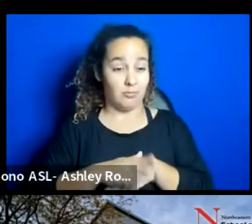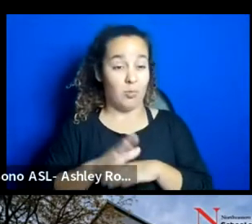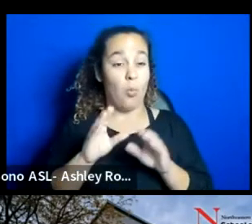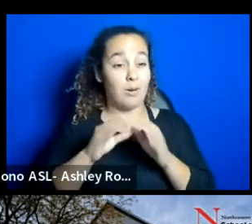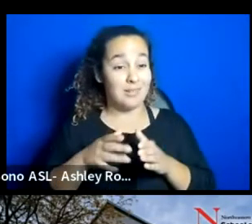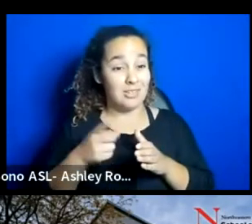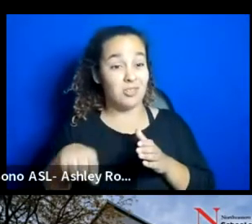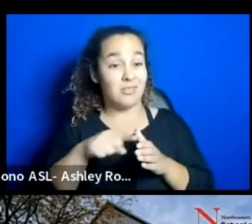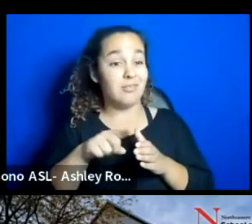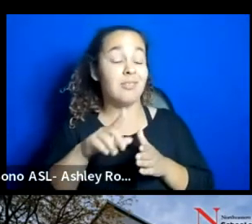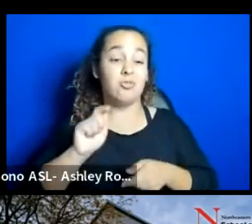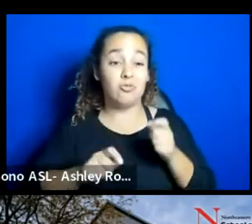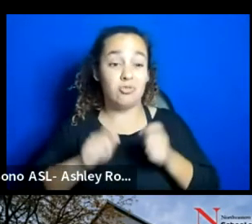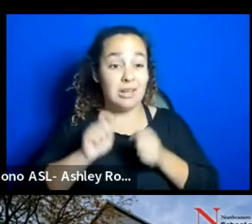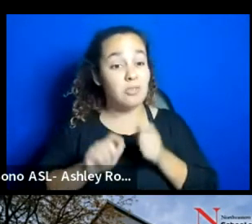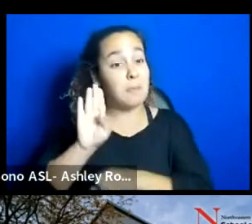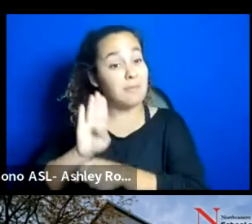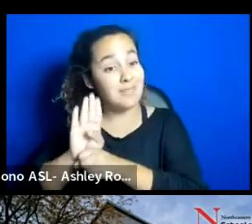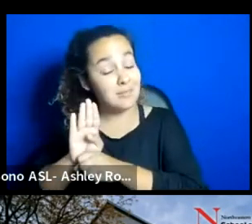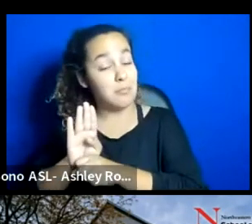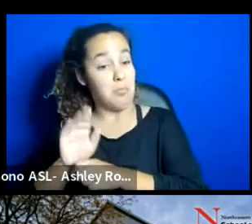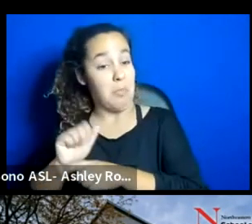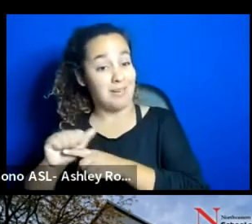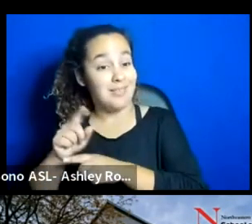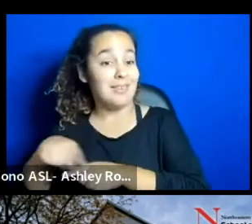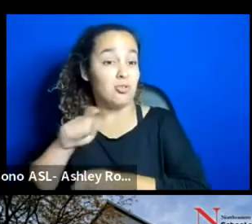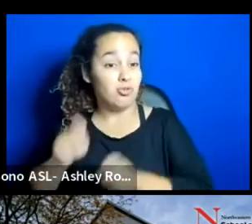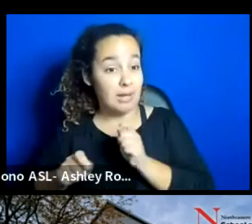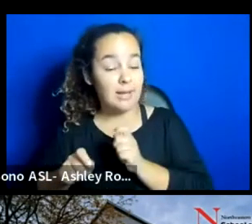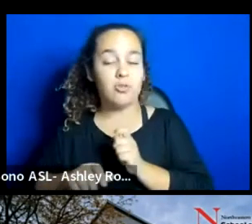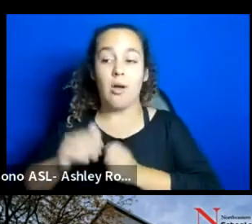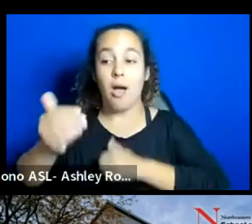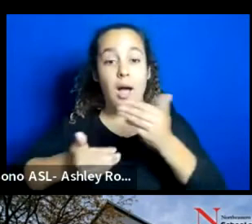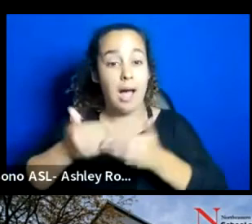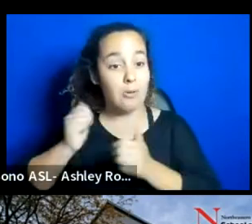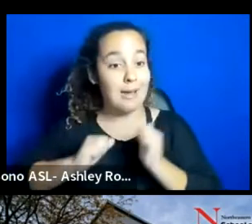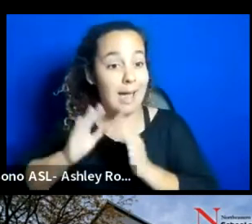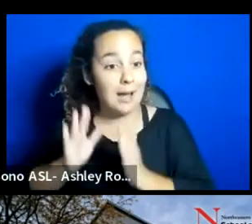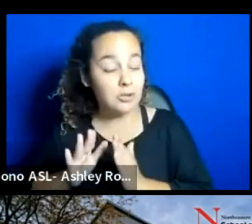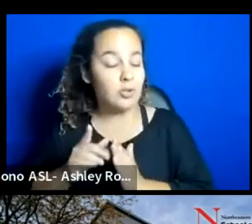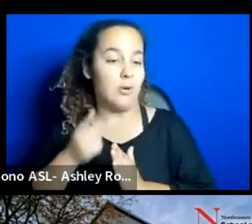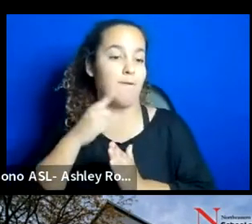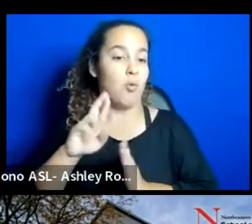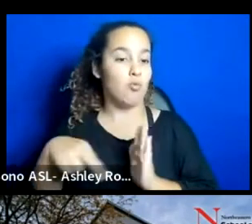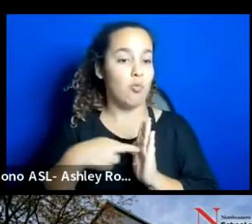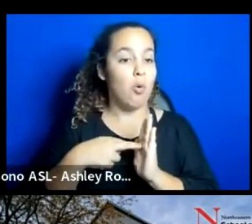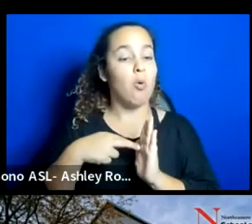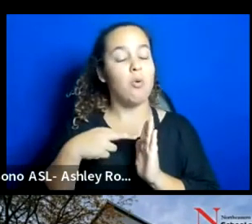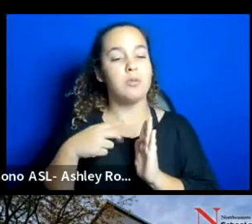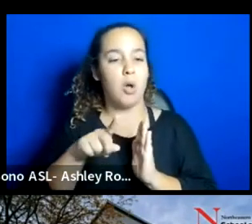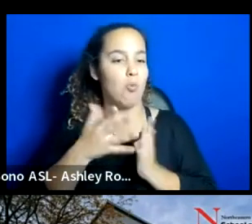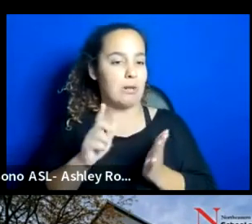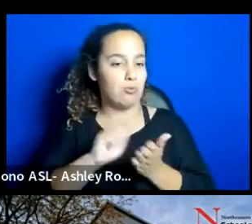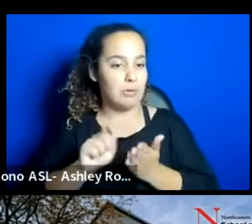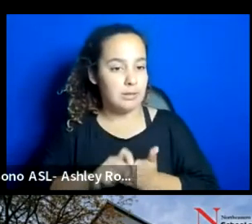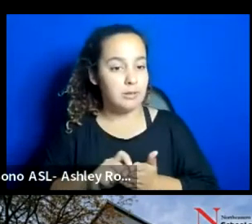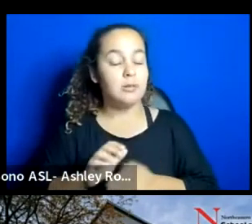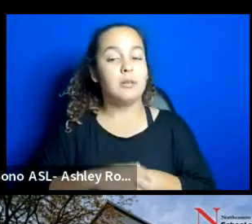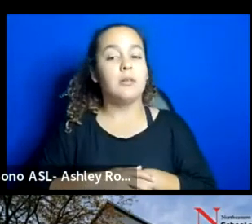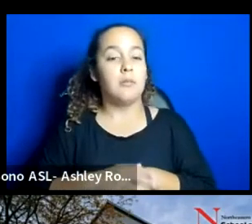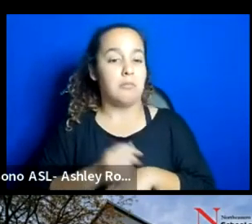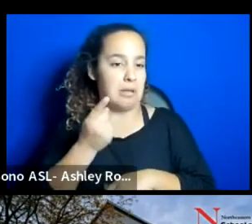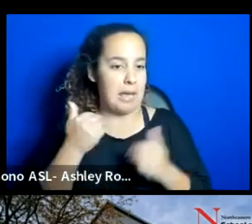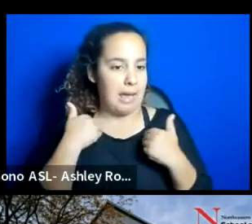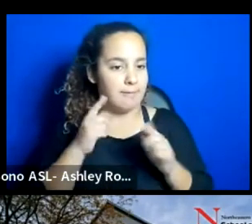business practices from hiring actors to perform already written roles or star vehicles, which has different contractual